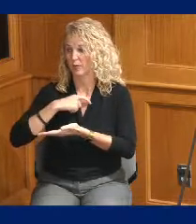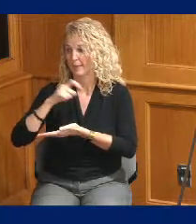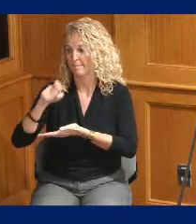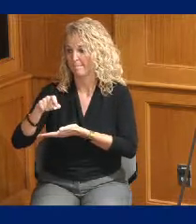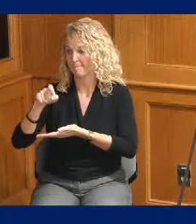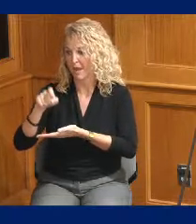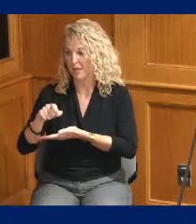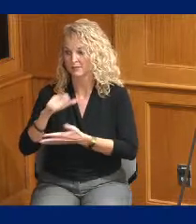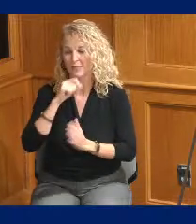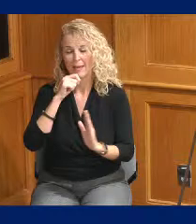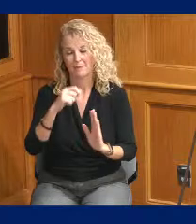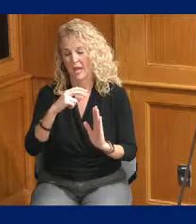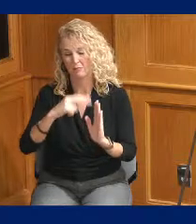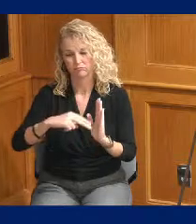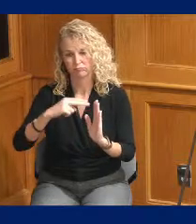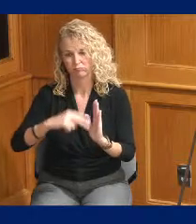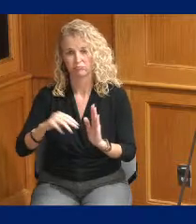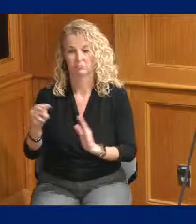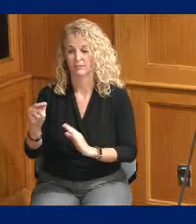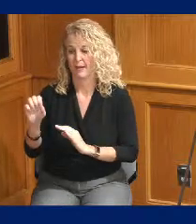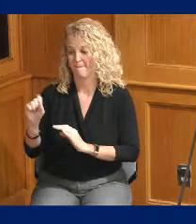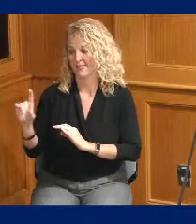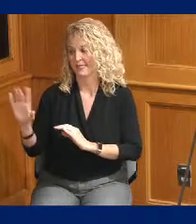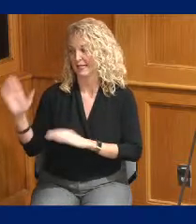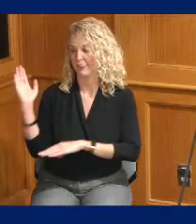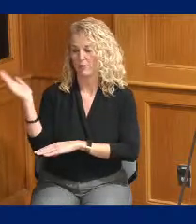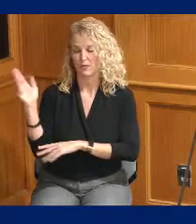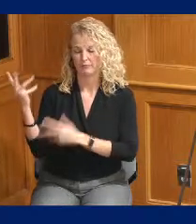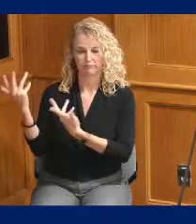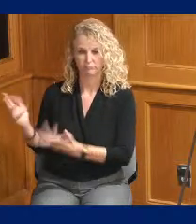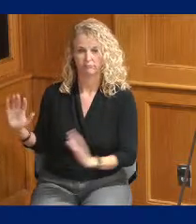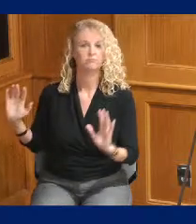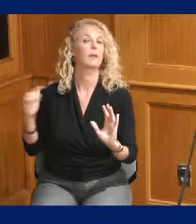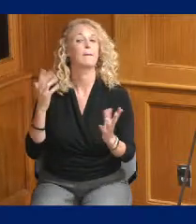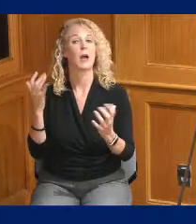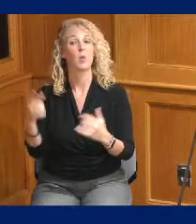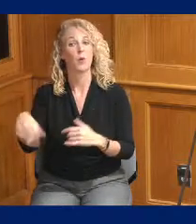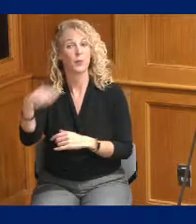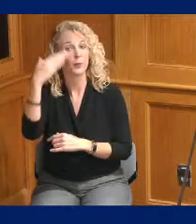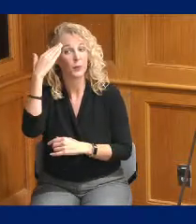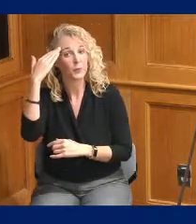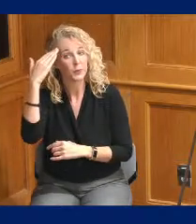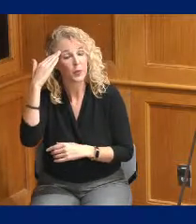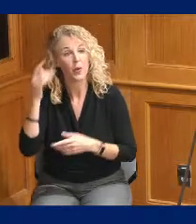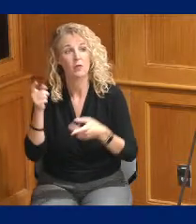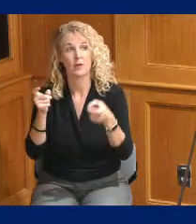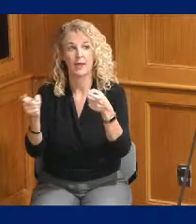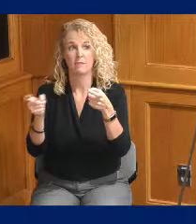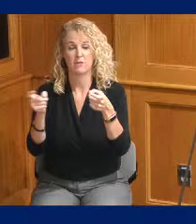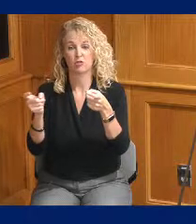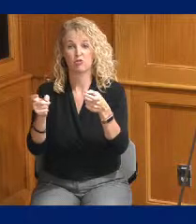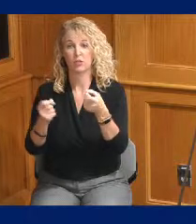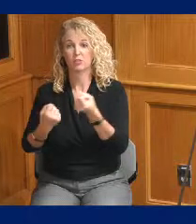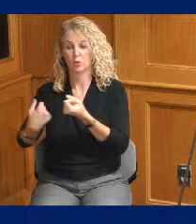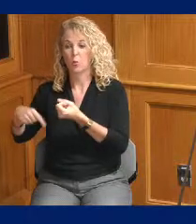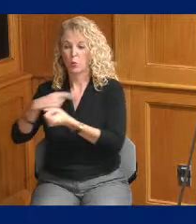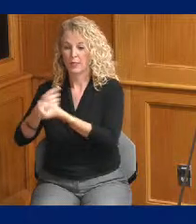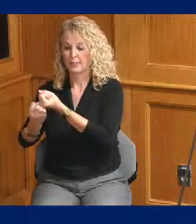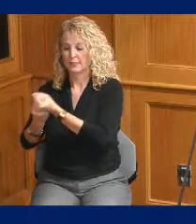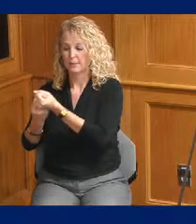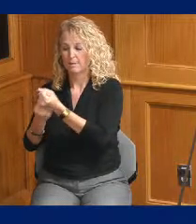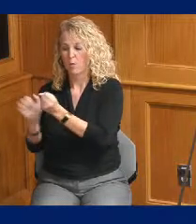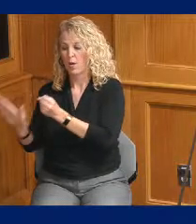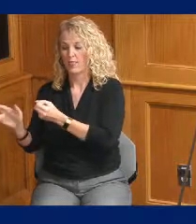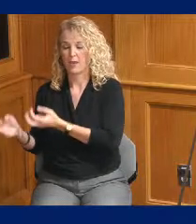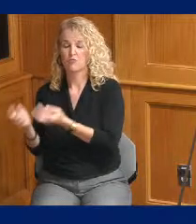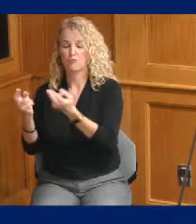I'm not going to reiterate, of course, MSD's presentation, but I do want the board to know that administration is supportive of MSD's